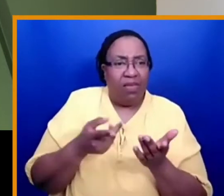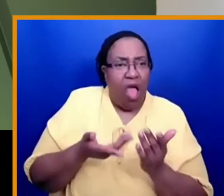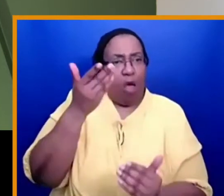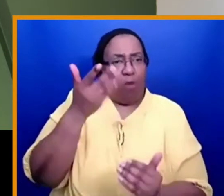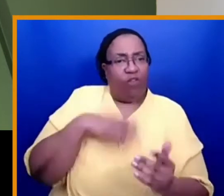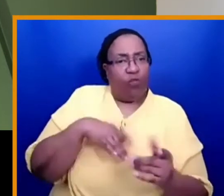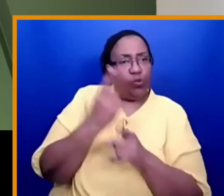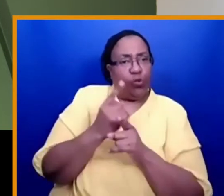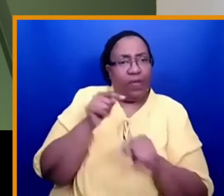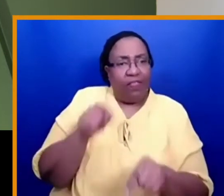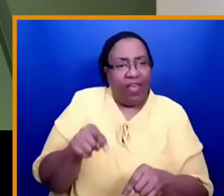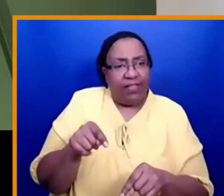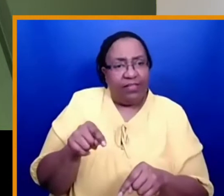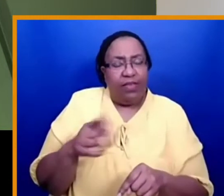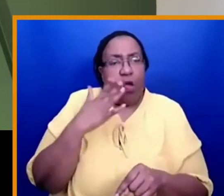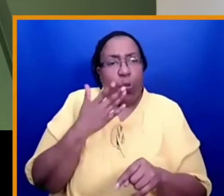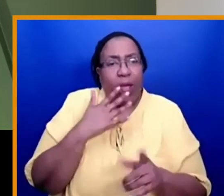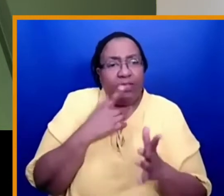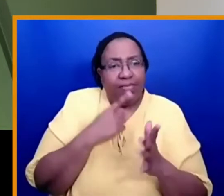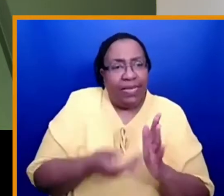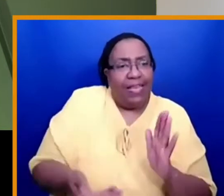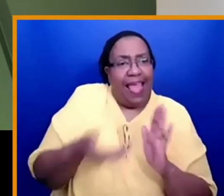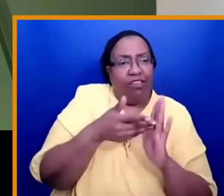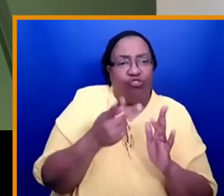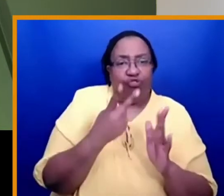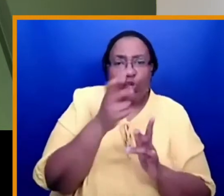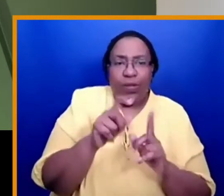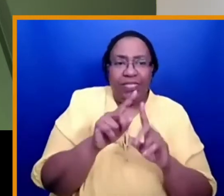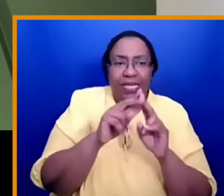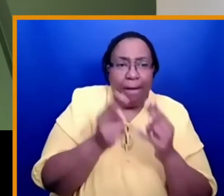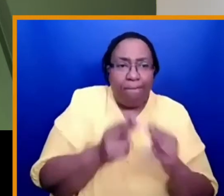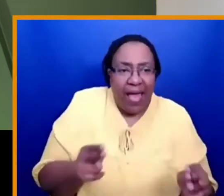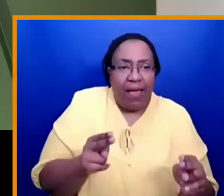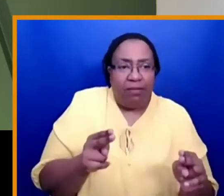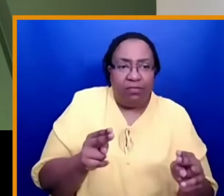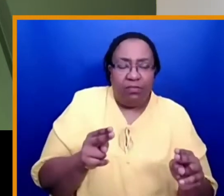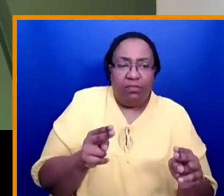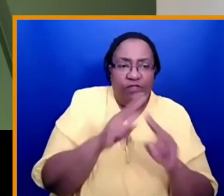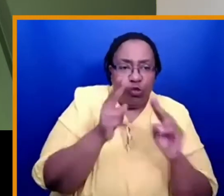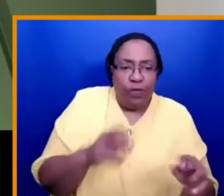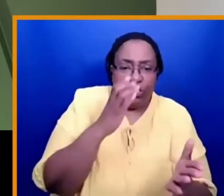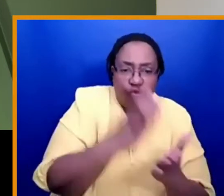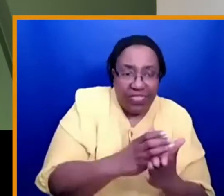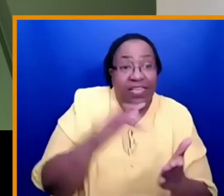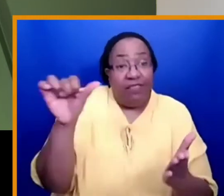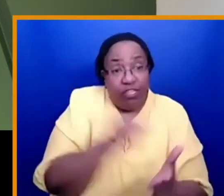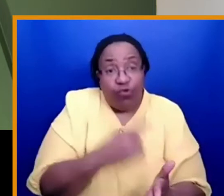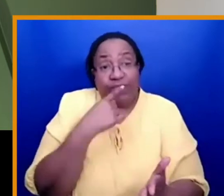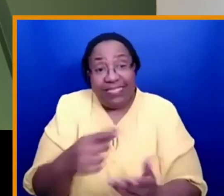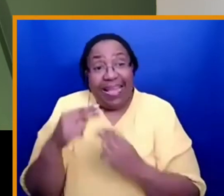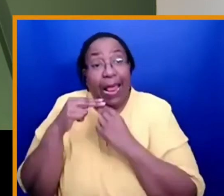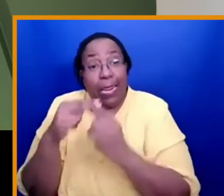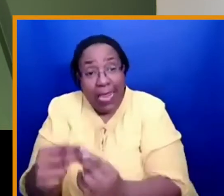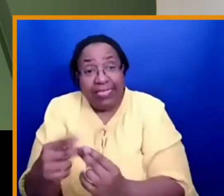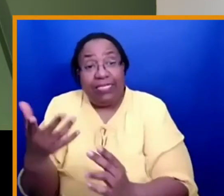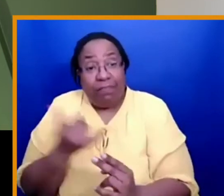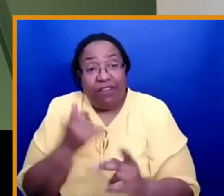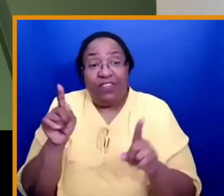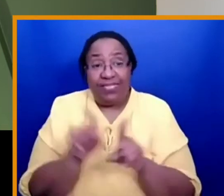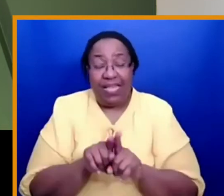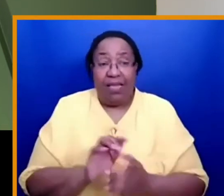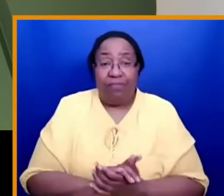uplift for universal credit, they will also add, and the legacy benefits. There are about 2.2 million households receiving the legacy